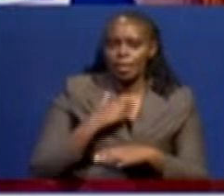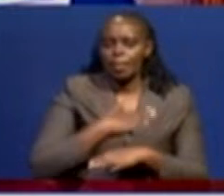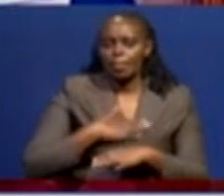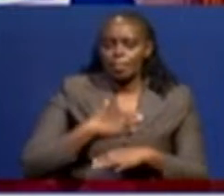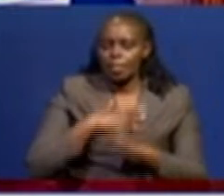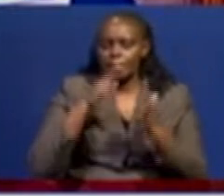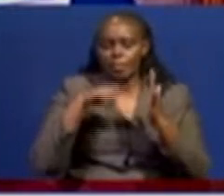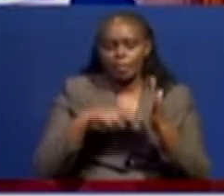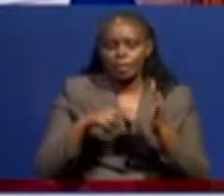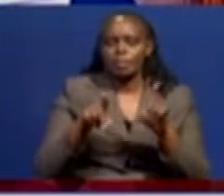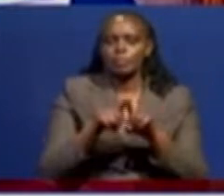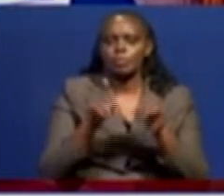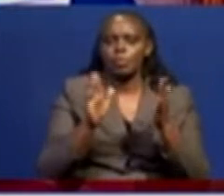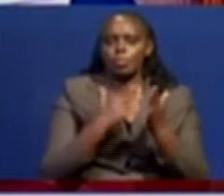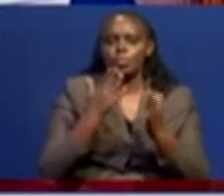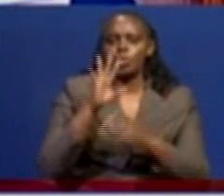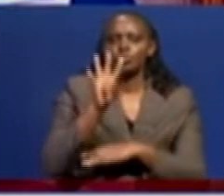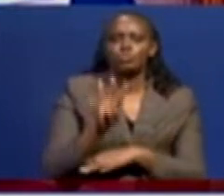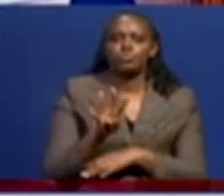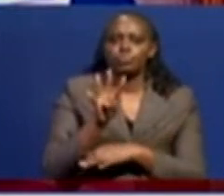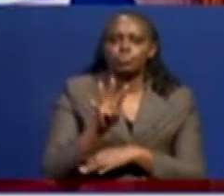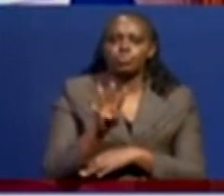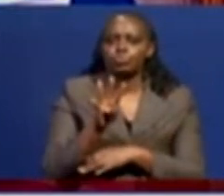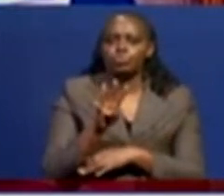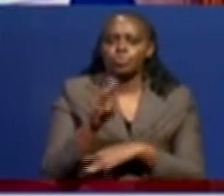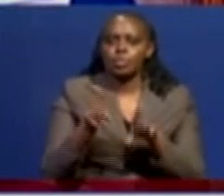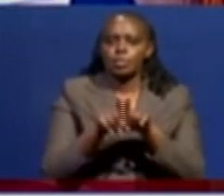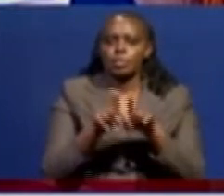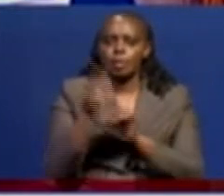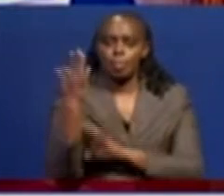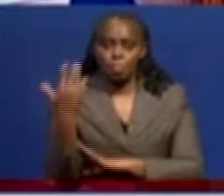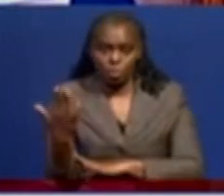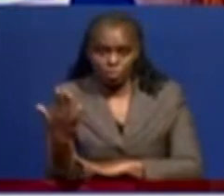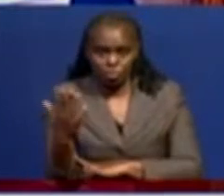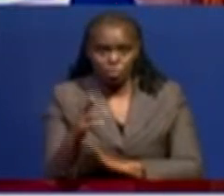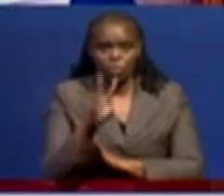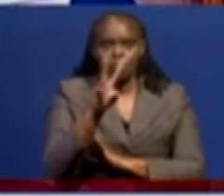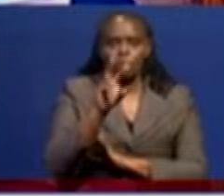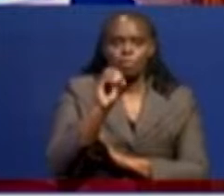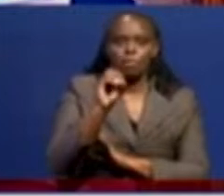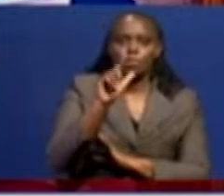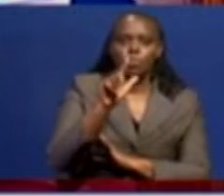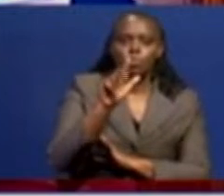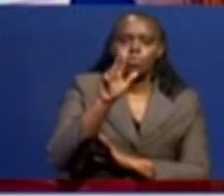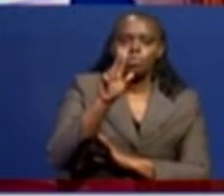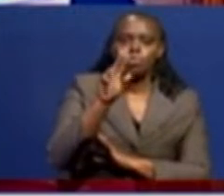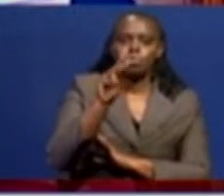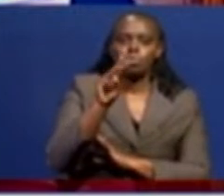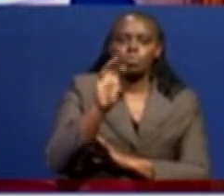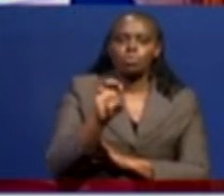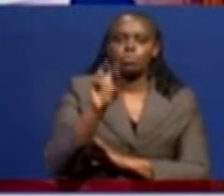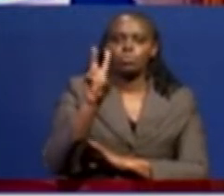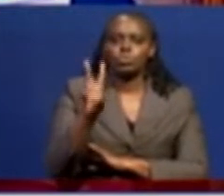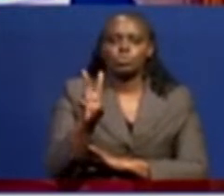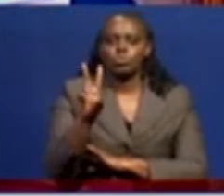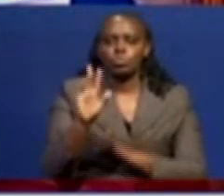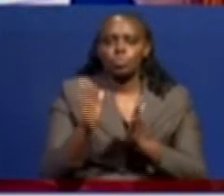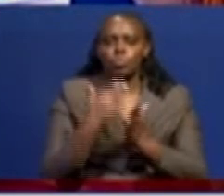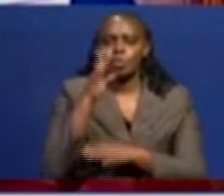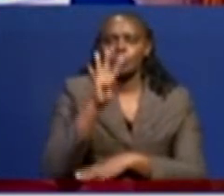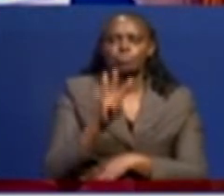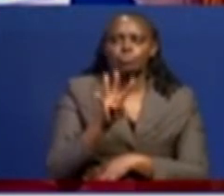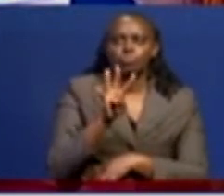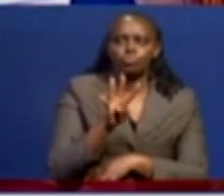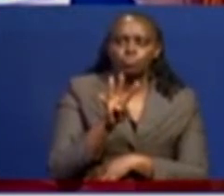And if yes, kindly read us the same. Page 4. Yes. Of the same document, that is volume 2.